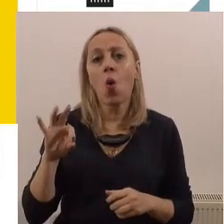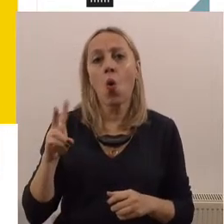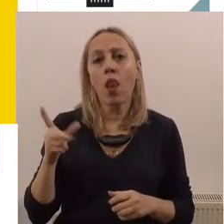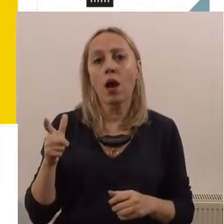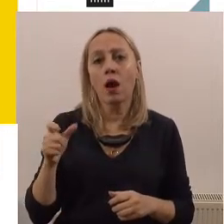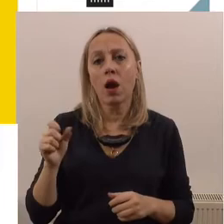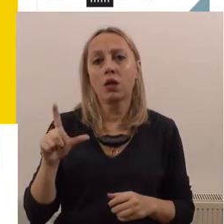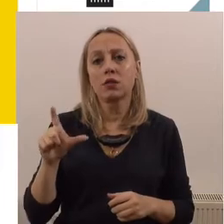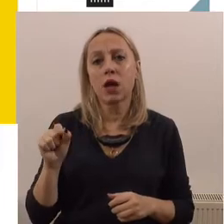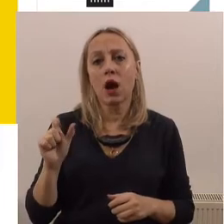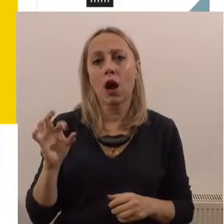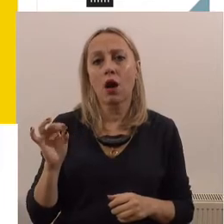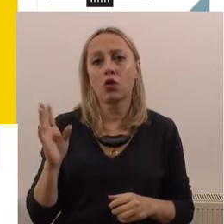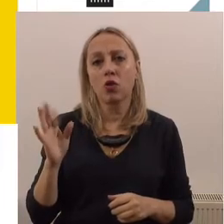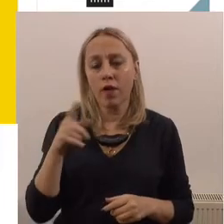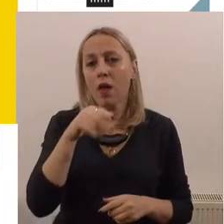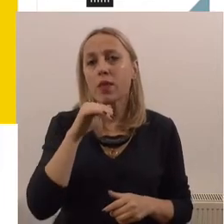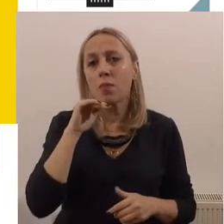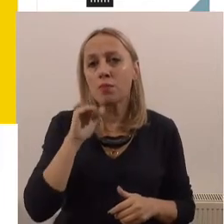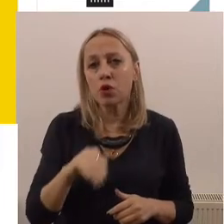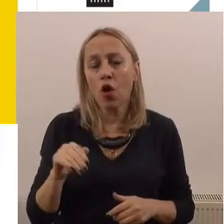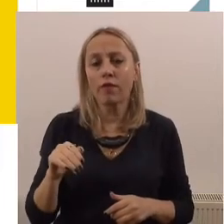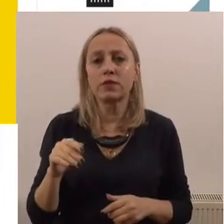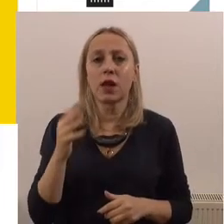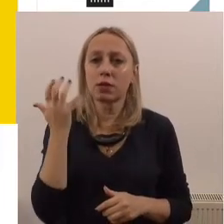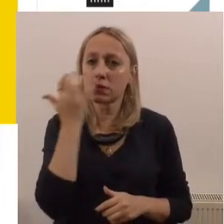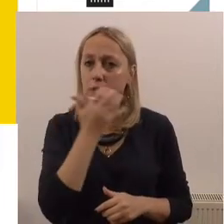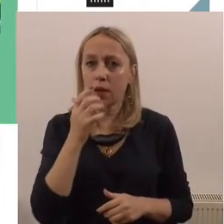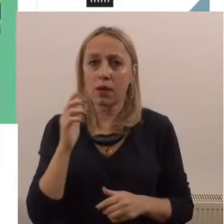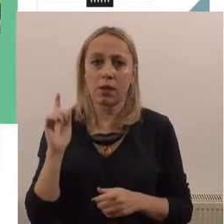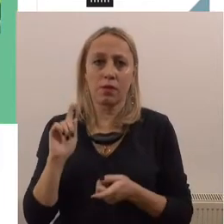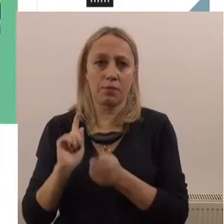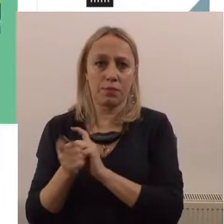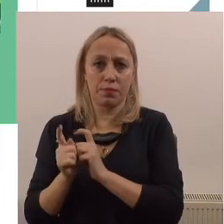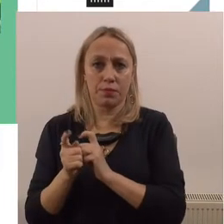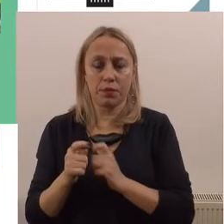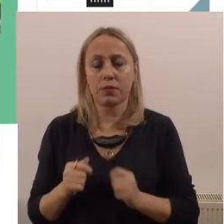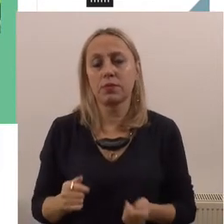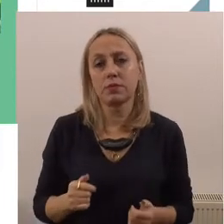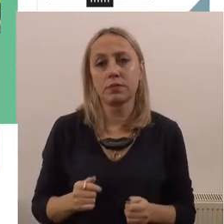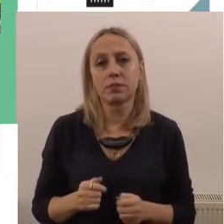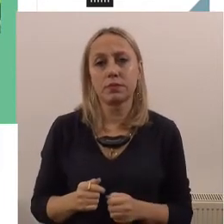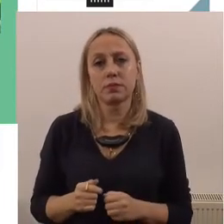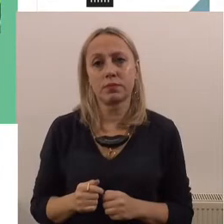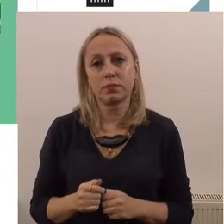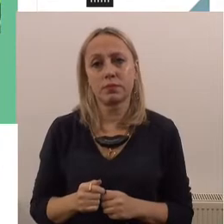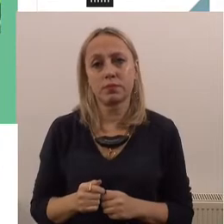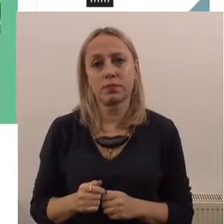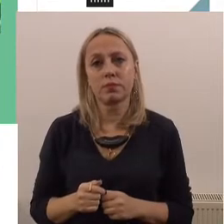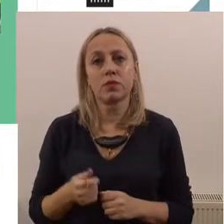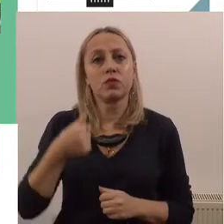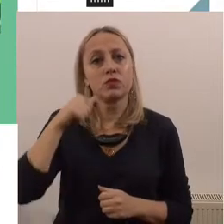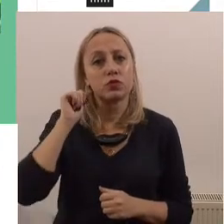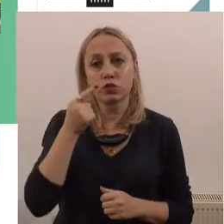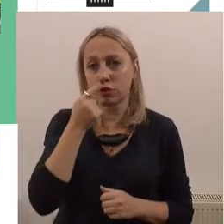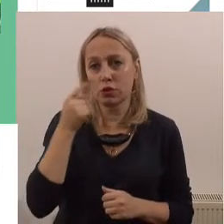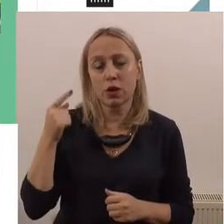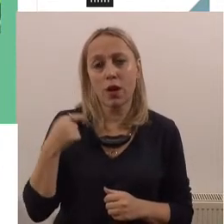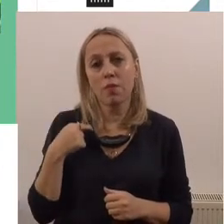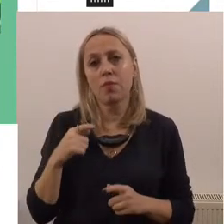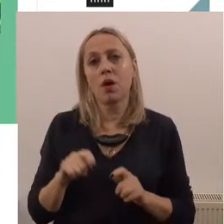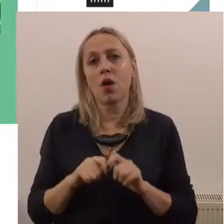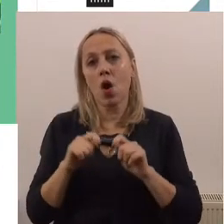And Olga Zaharova is the audio description expert who helped us to do